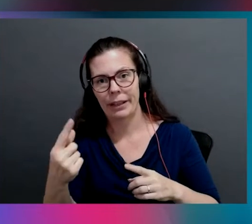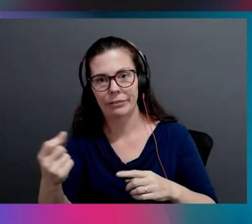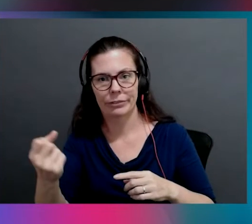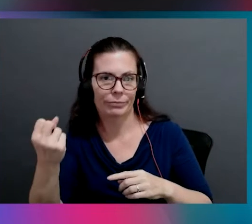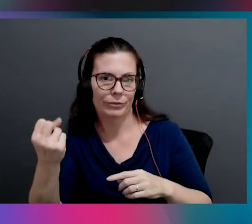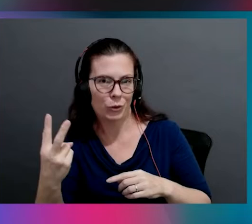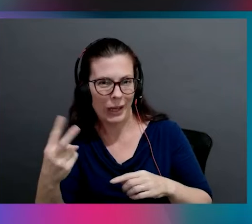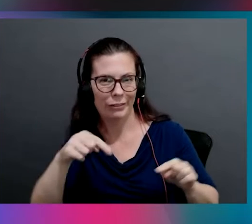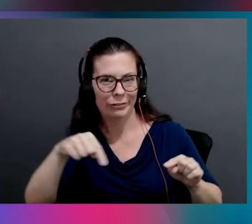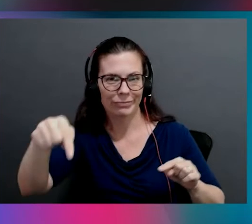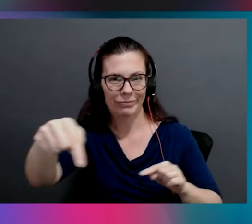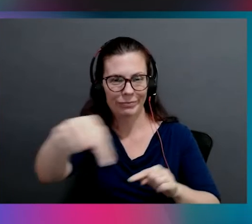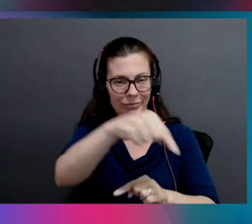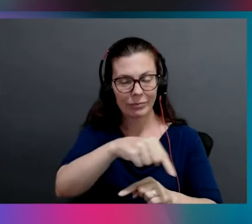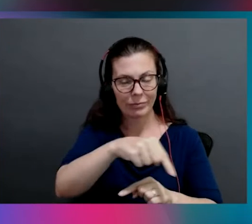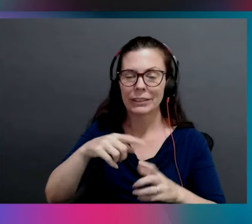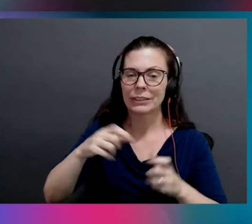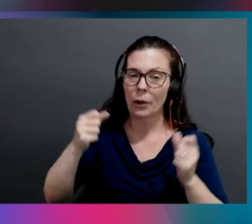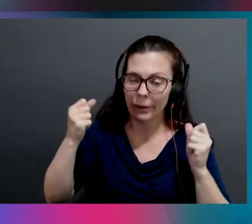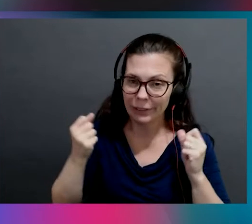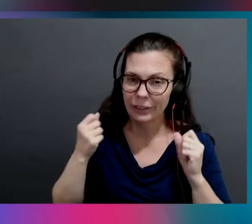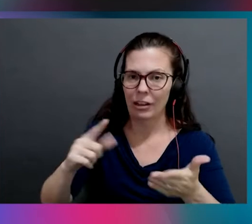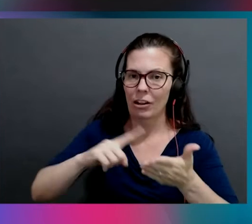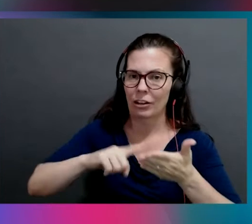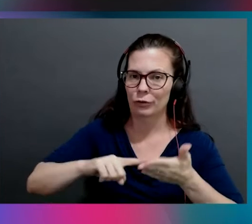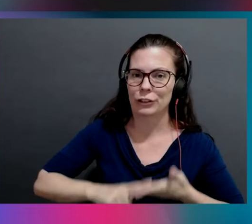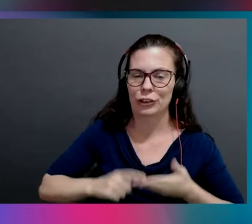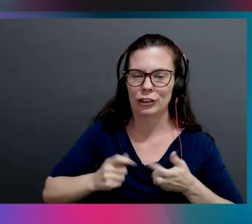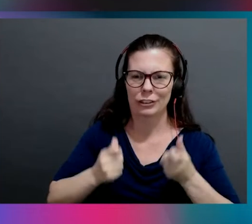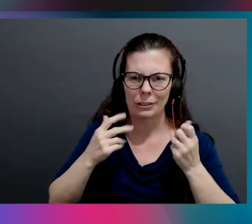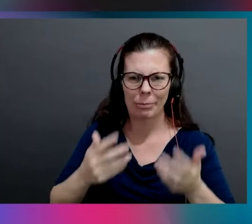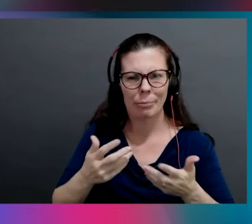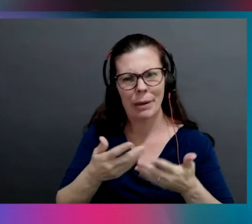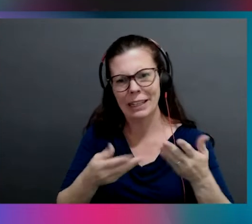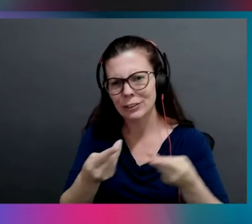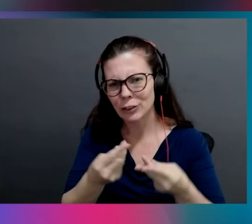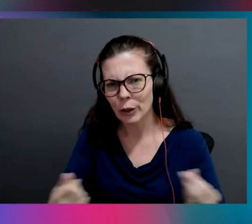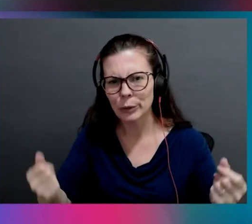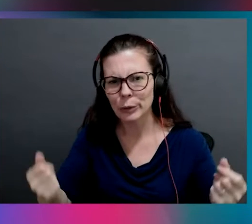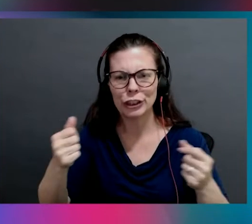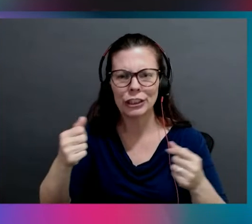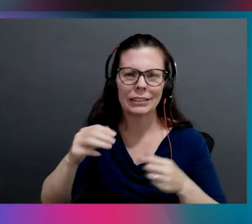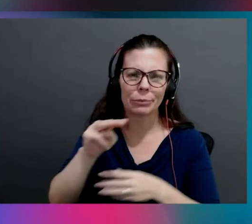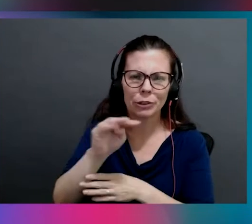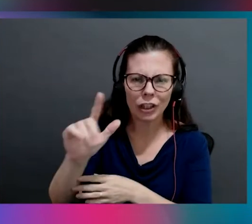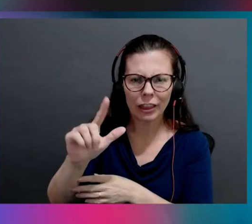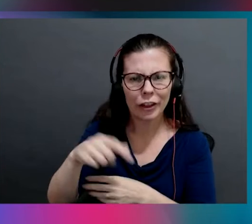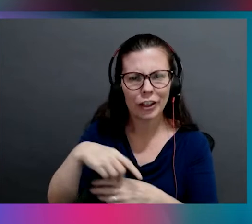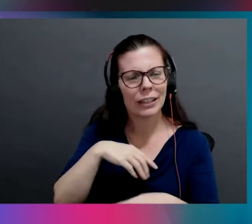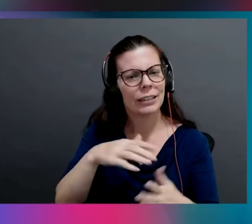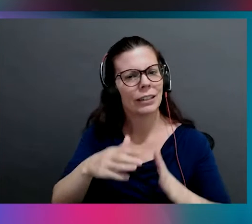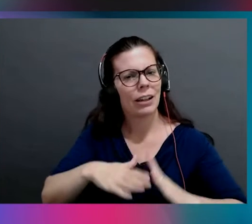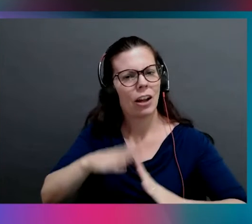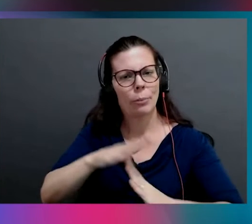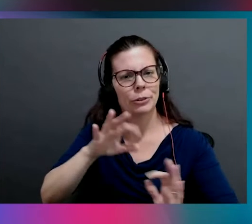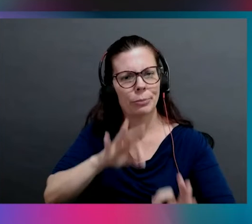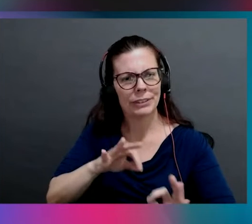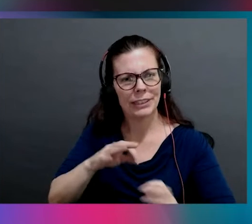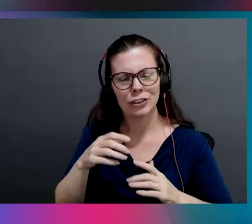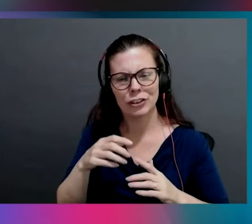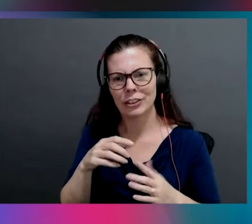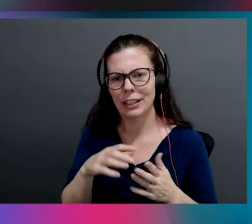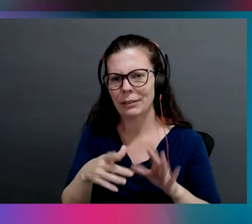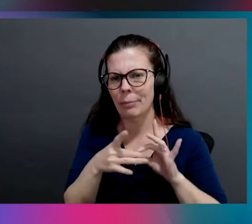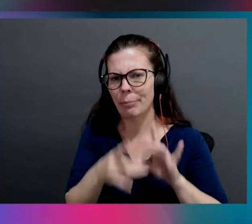So loads of research has been done on this. There's lots of heuristics-based solutions and machine learning and optimization-based solutions. What's most